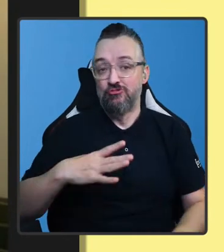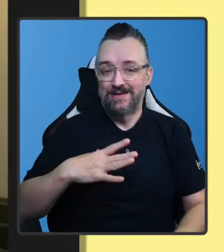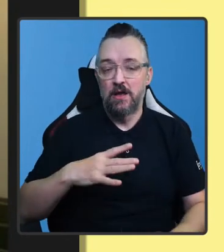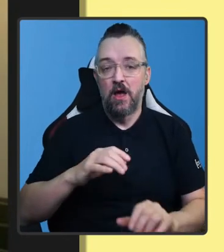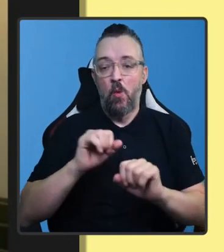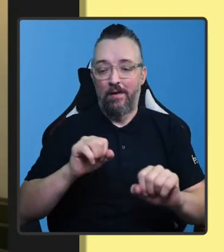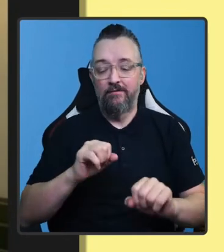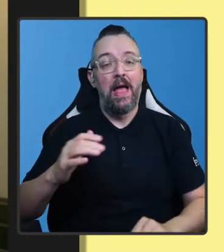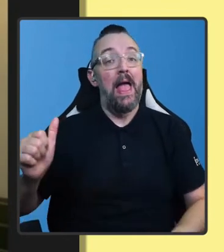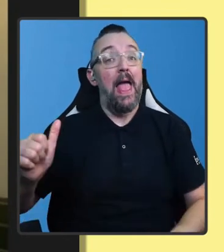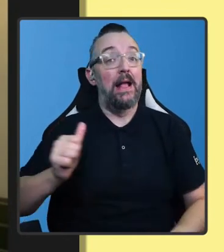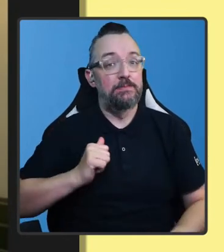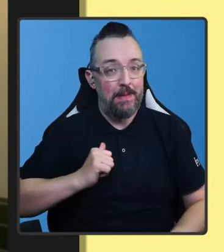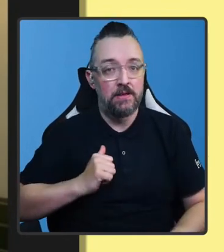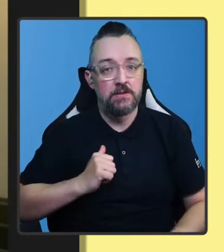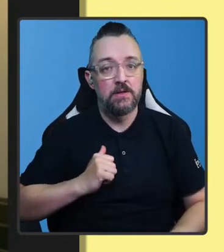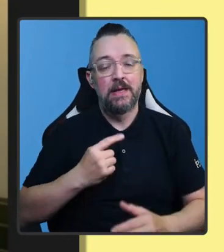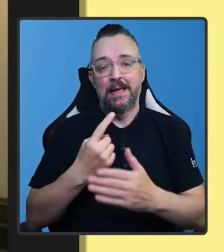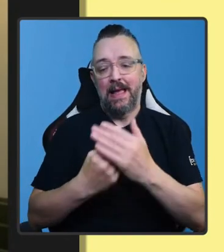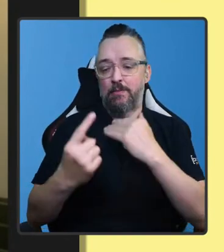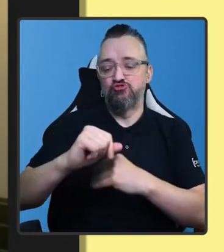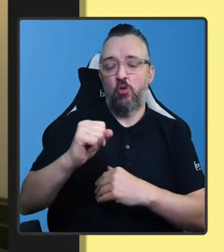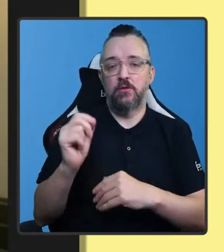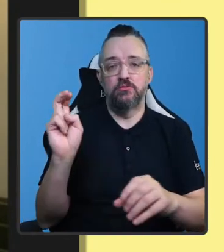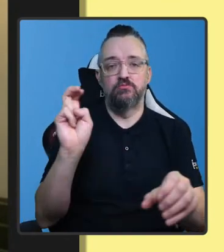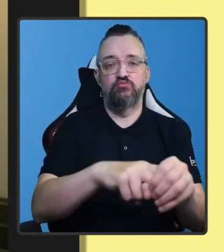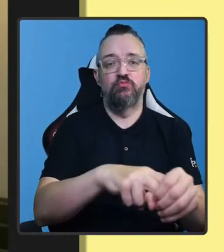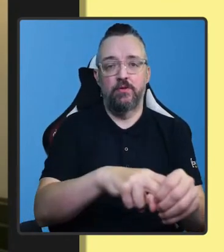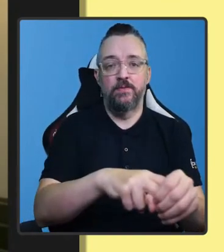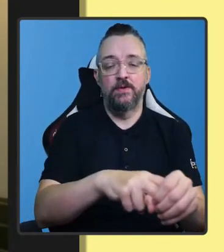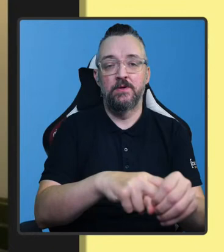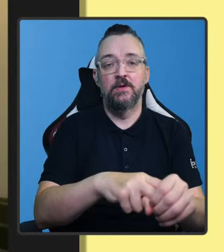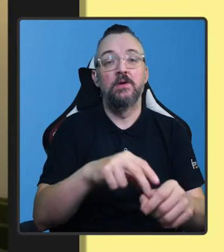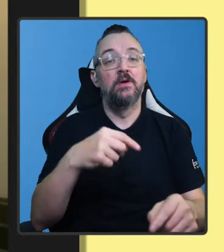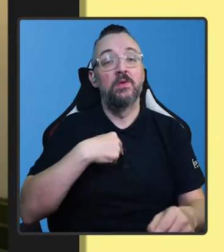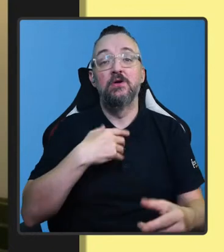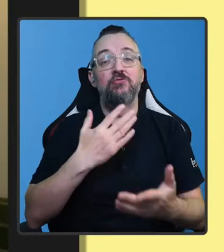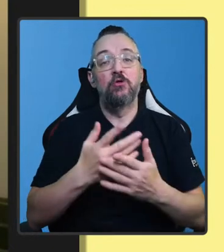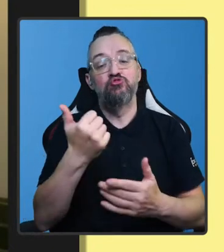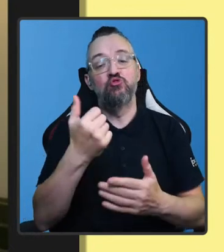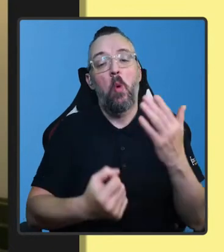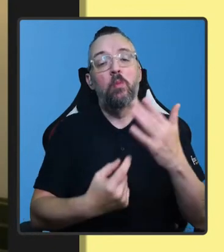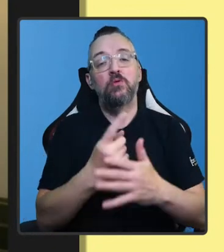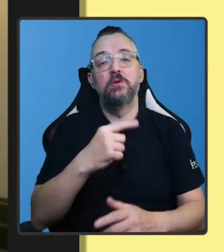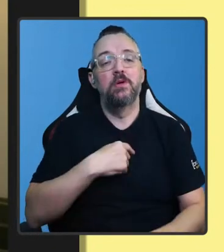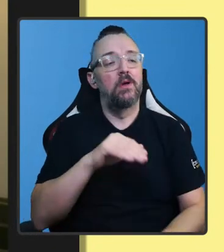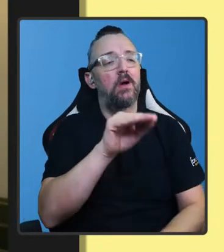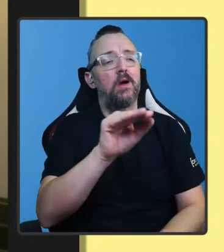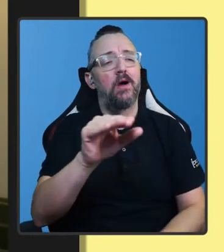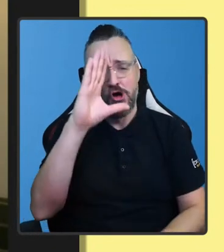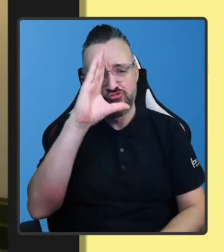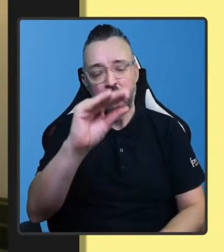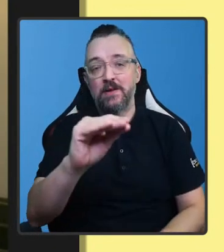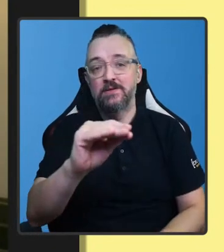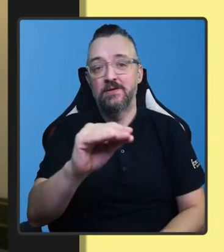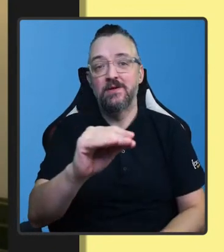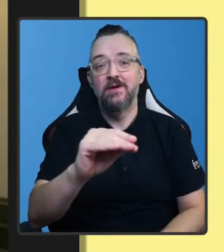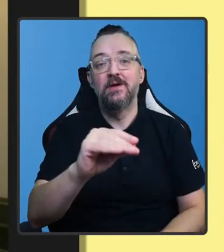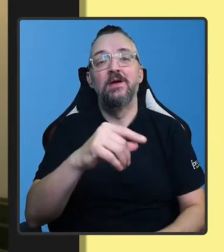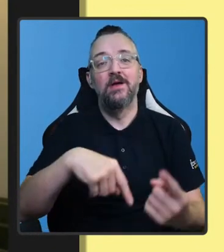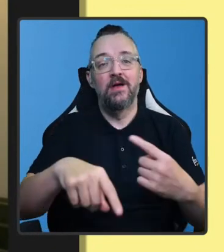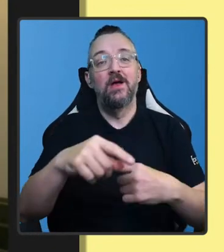join them soon. It was an opportunity to remind our friends that our referendum will be held before the